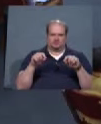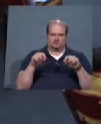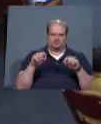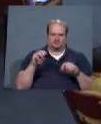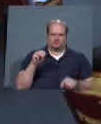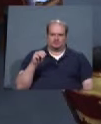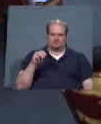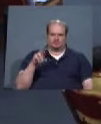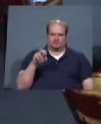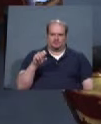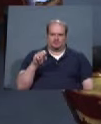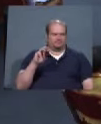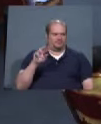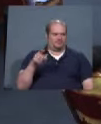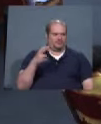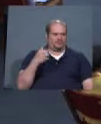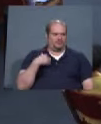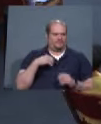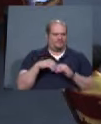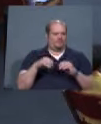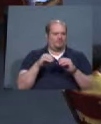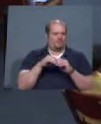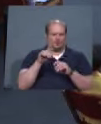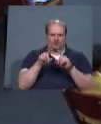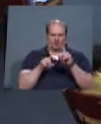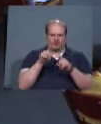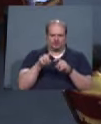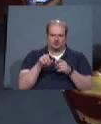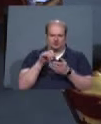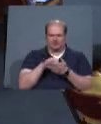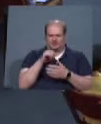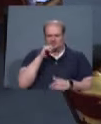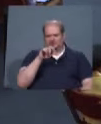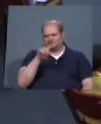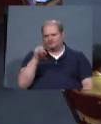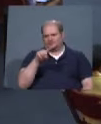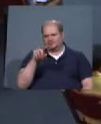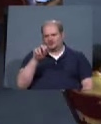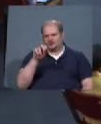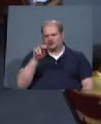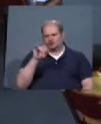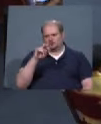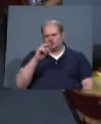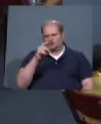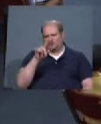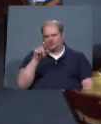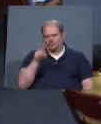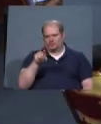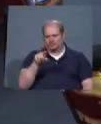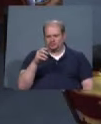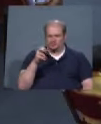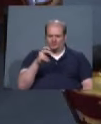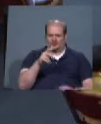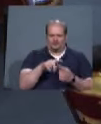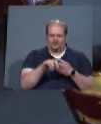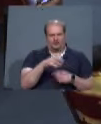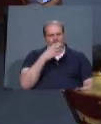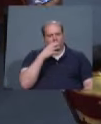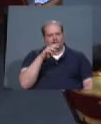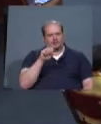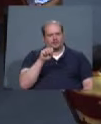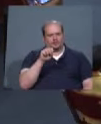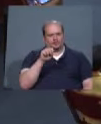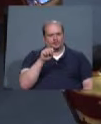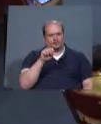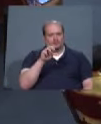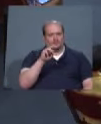Ms. Smith, you have additional questions? No, it's not a zoning question, so we'll get back. Thank you. Thank you, Ms. Smith, for